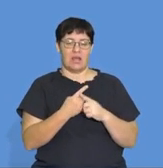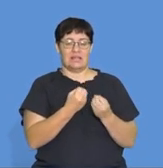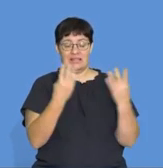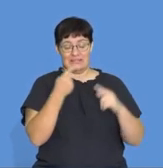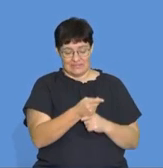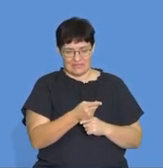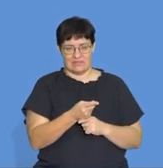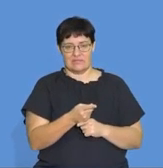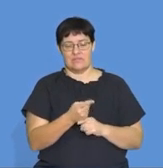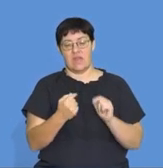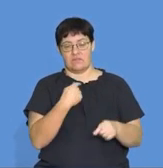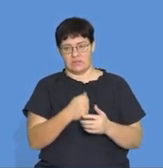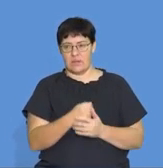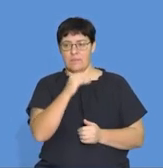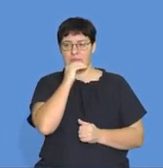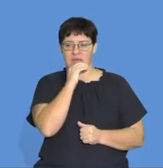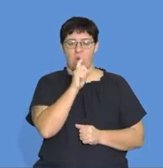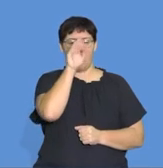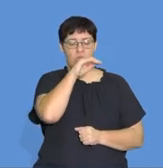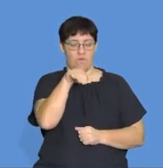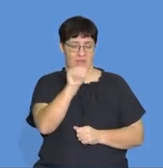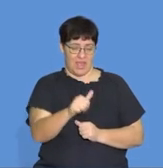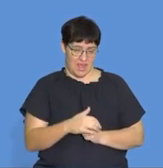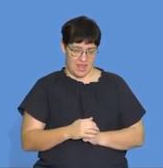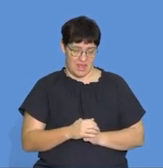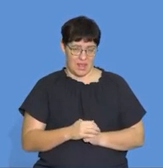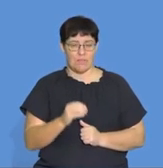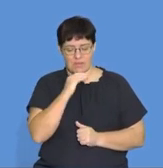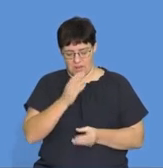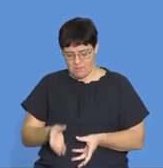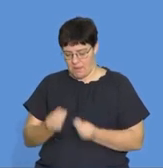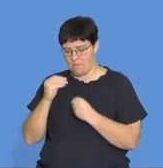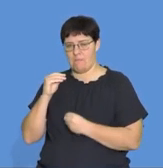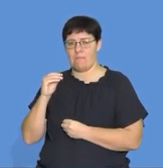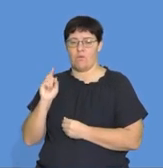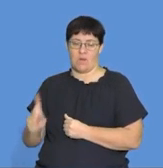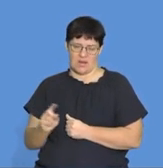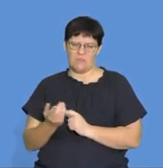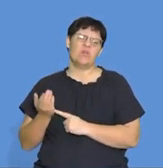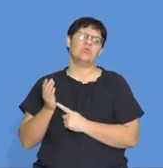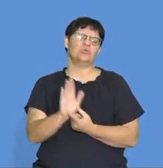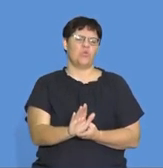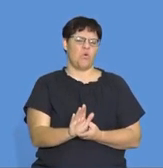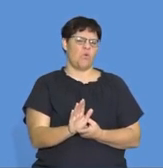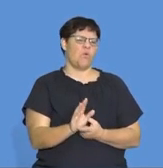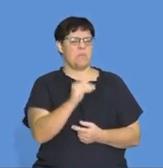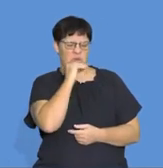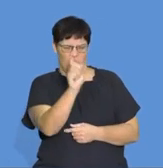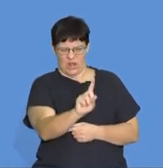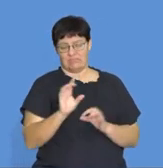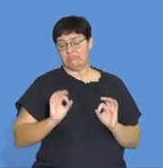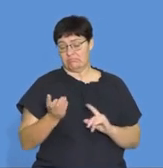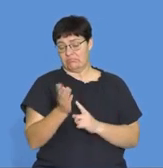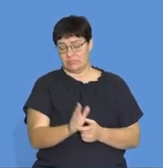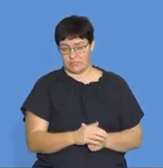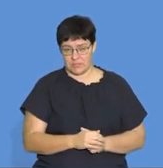will be the same as 1 over a, and that will give me 1. But I'll show you exactly what this means.